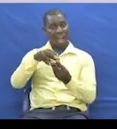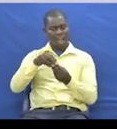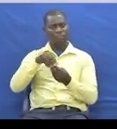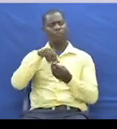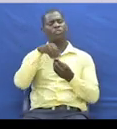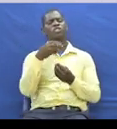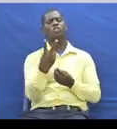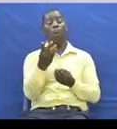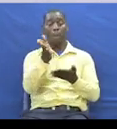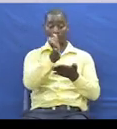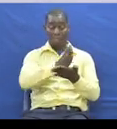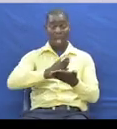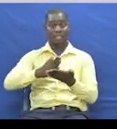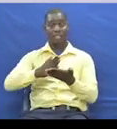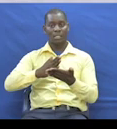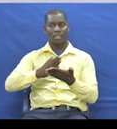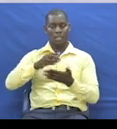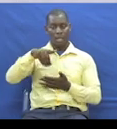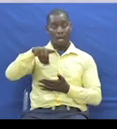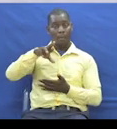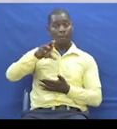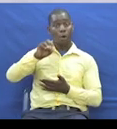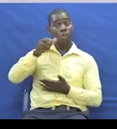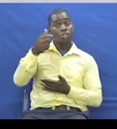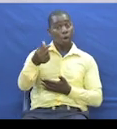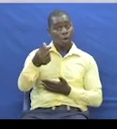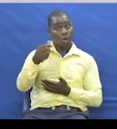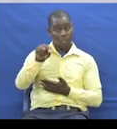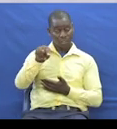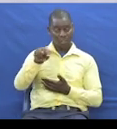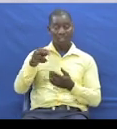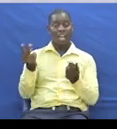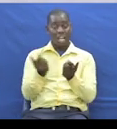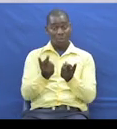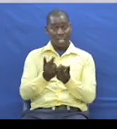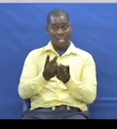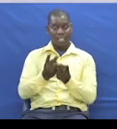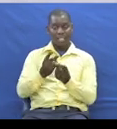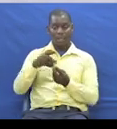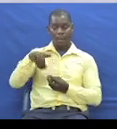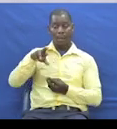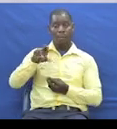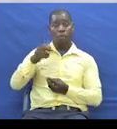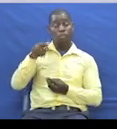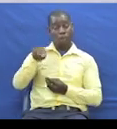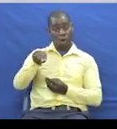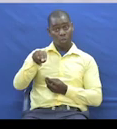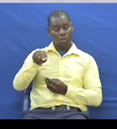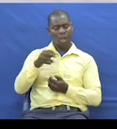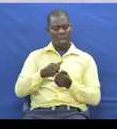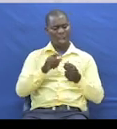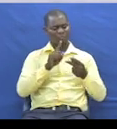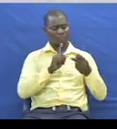These particles are protons and the neutrons. We counted that how many protons? There are 1, 2, 3. So we are